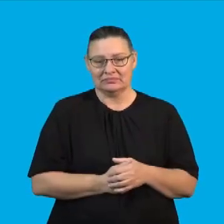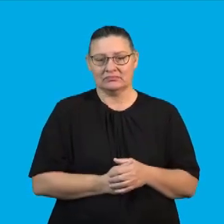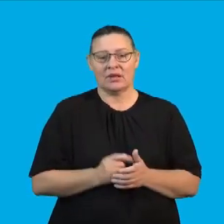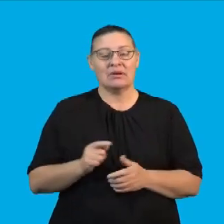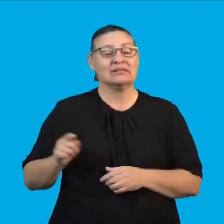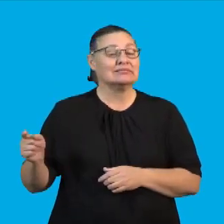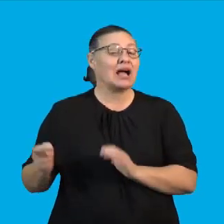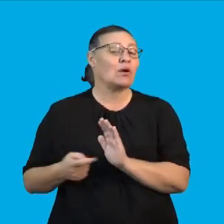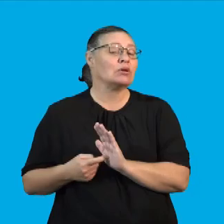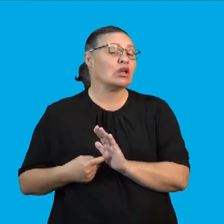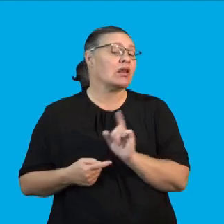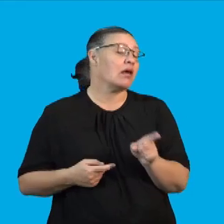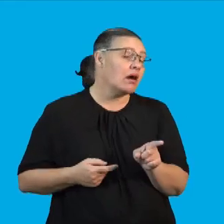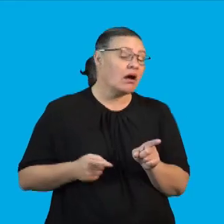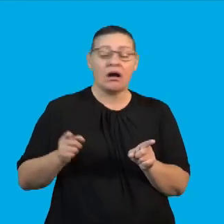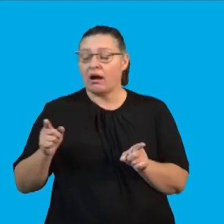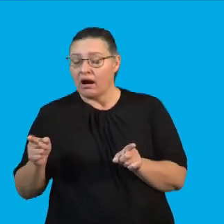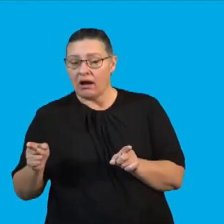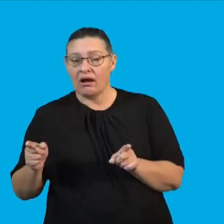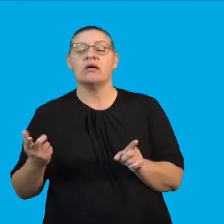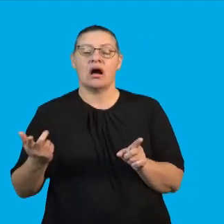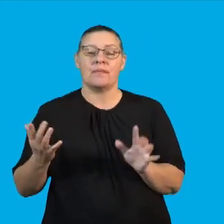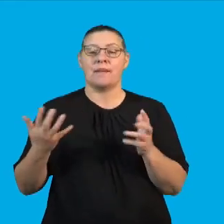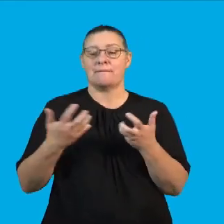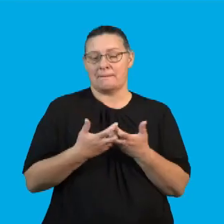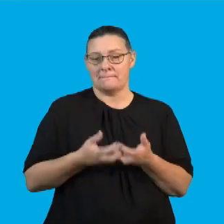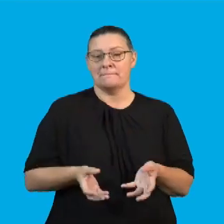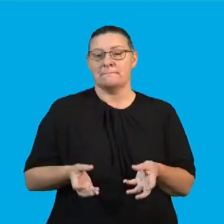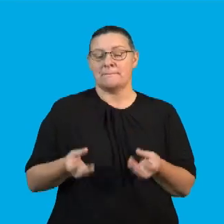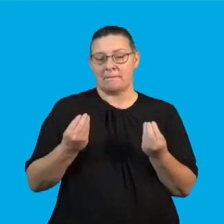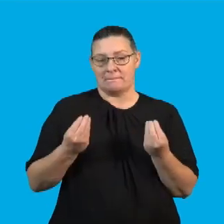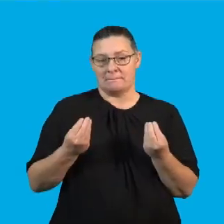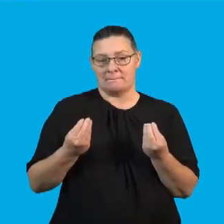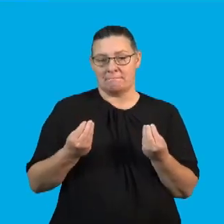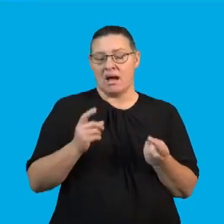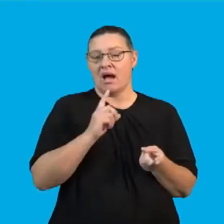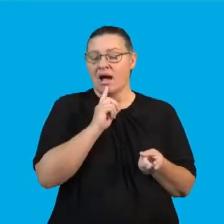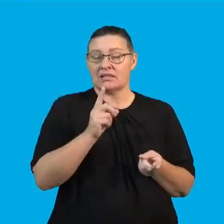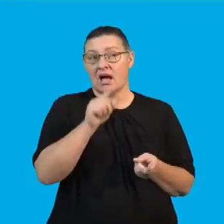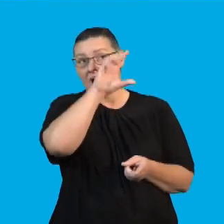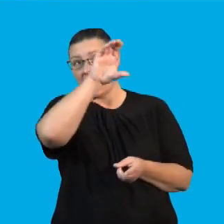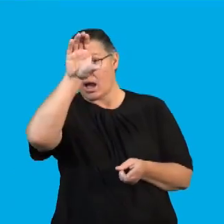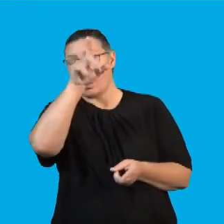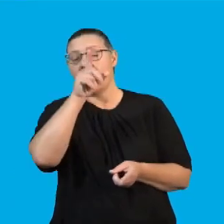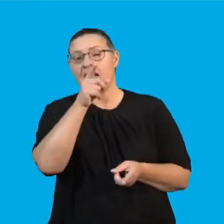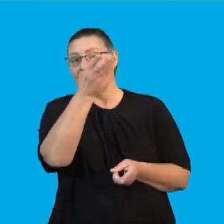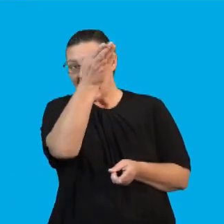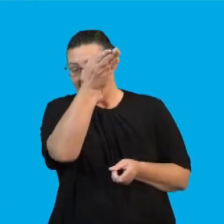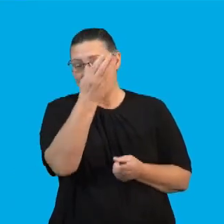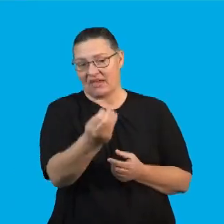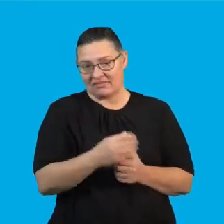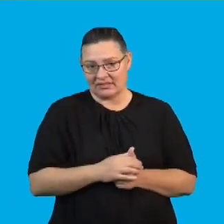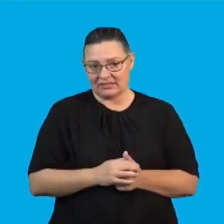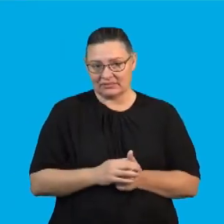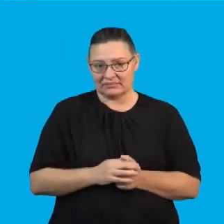Always remember to refer to the stem of your question in order to get or draw answers, because some